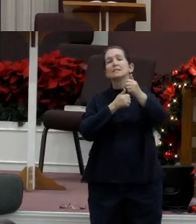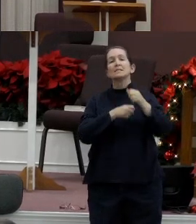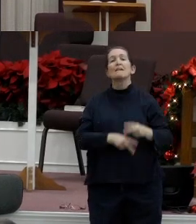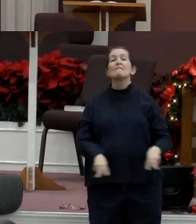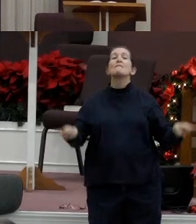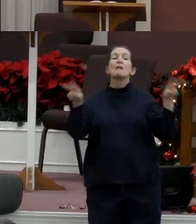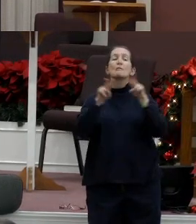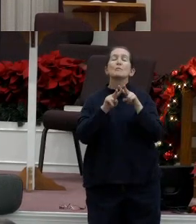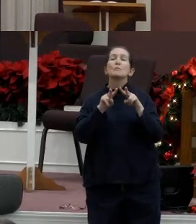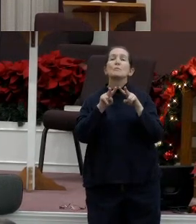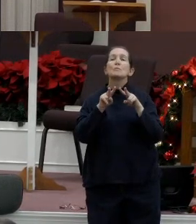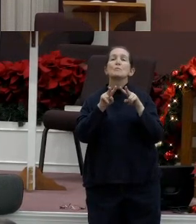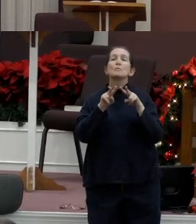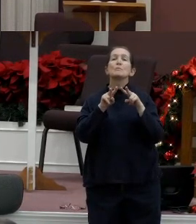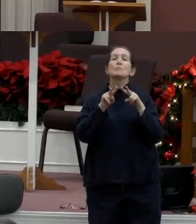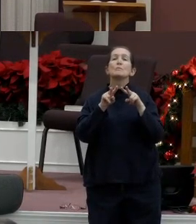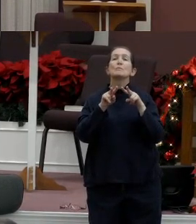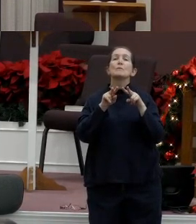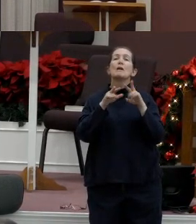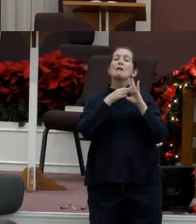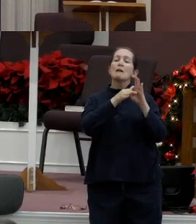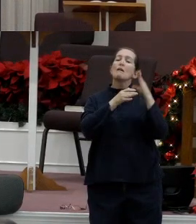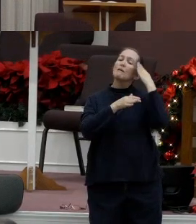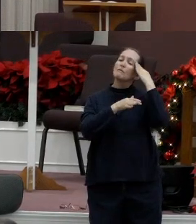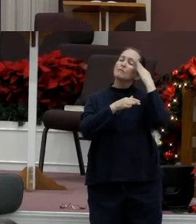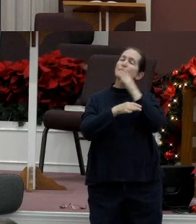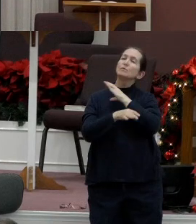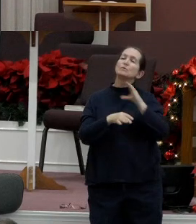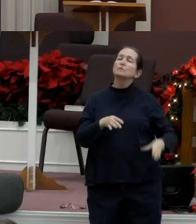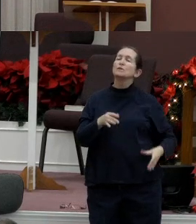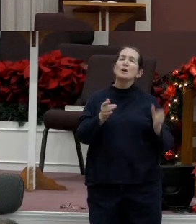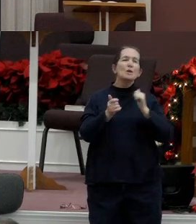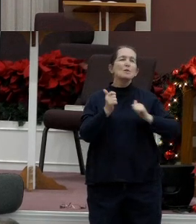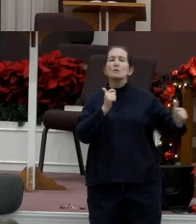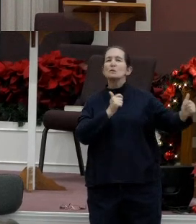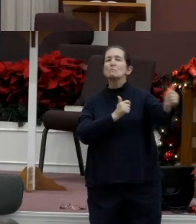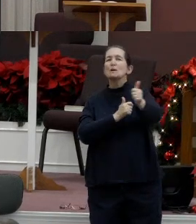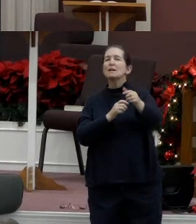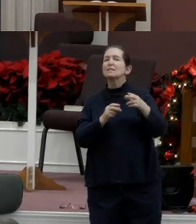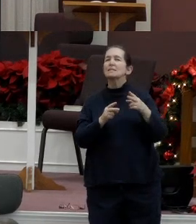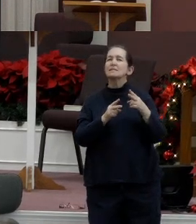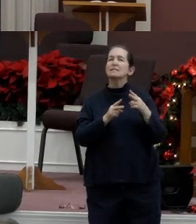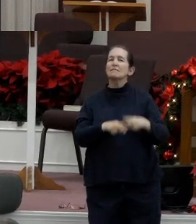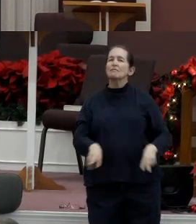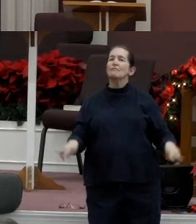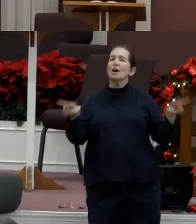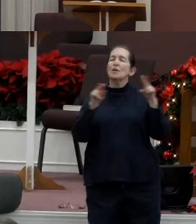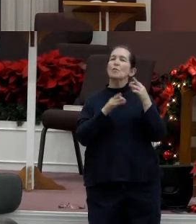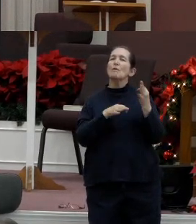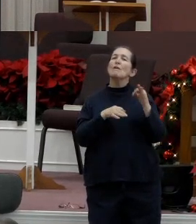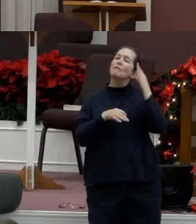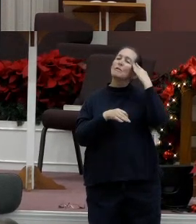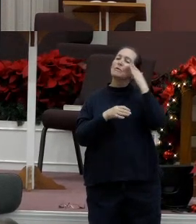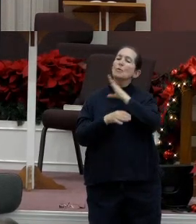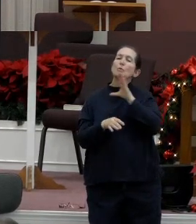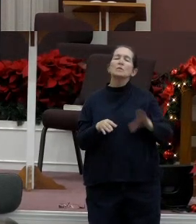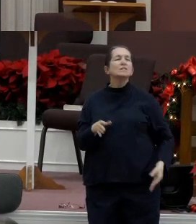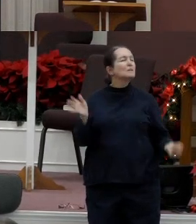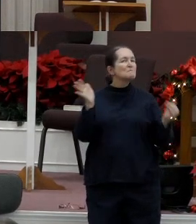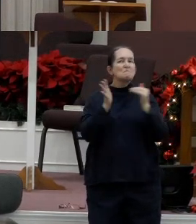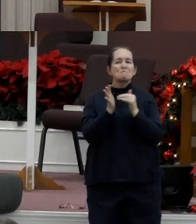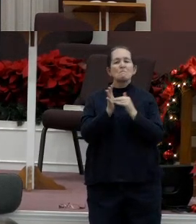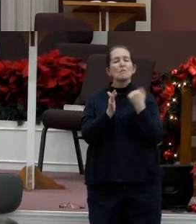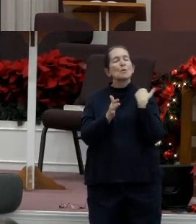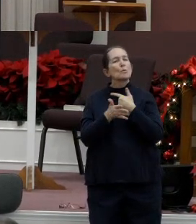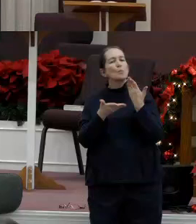knowing Christ. The surpassing value of knowing Christ. So often